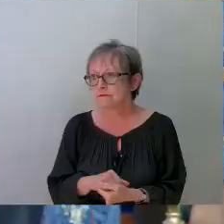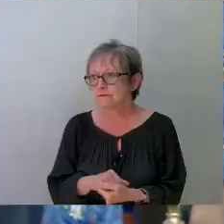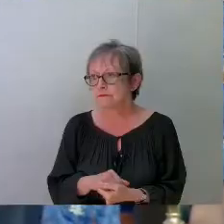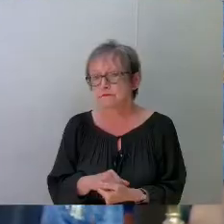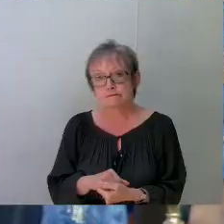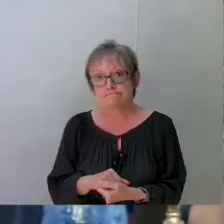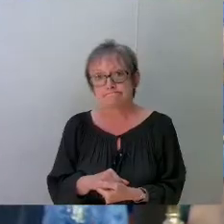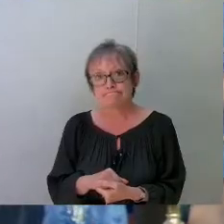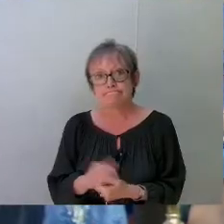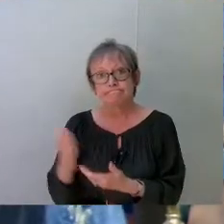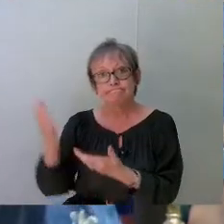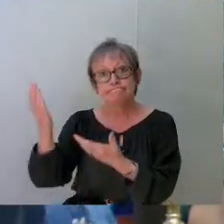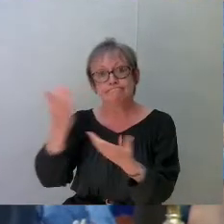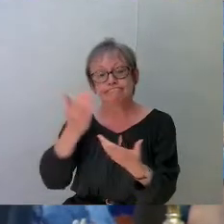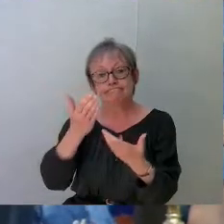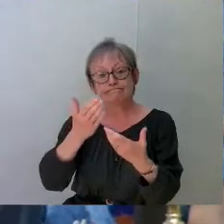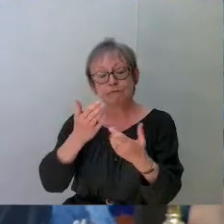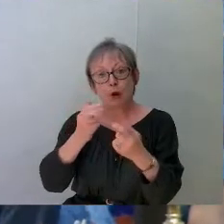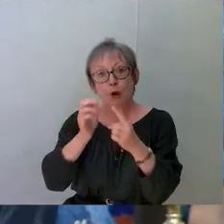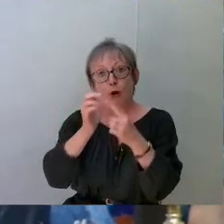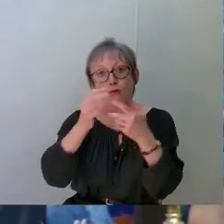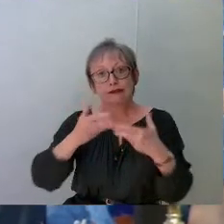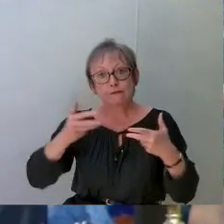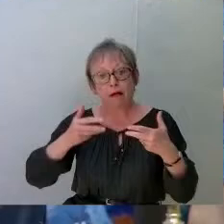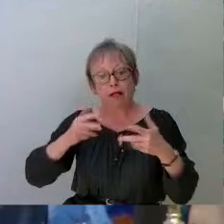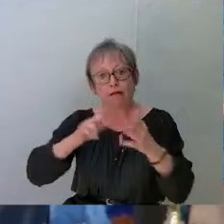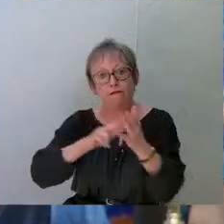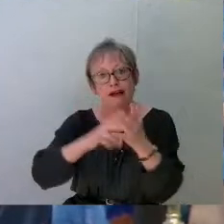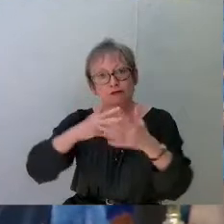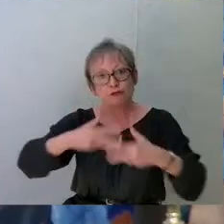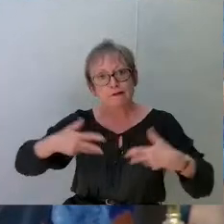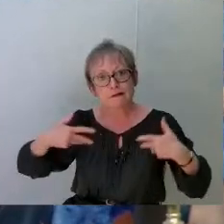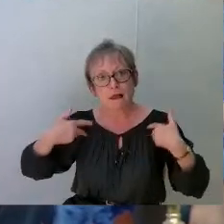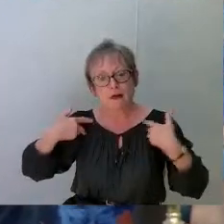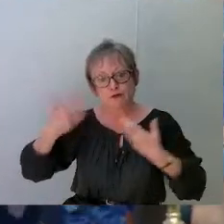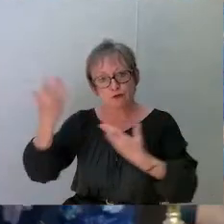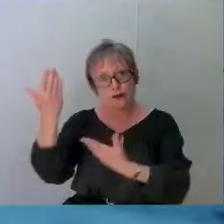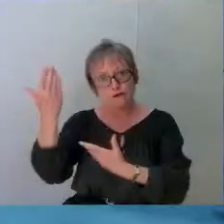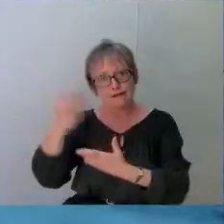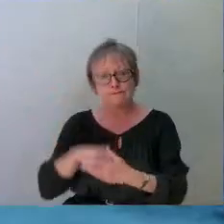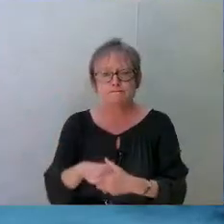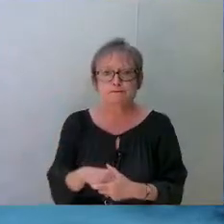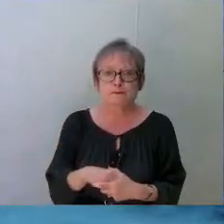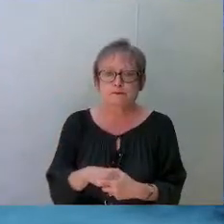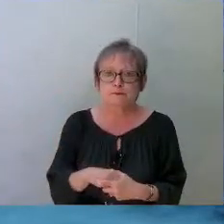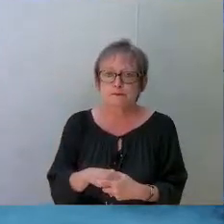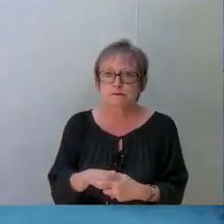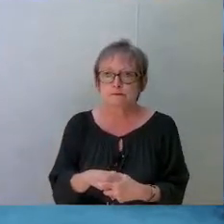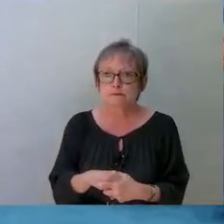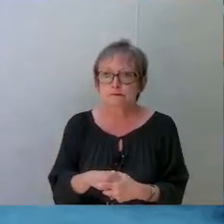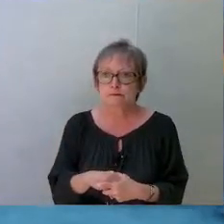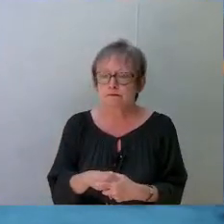I now call on the Principal and Vice-Chancellor to address the Assembly.